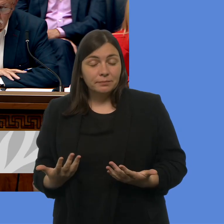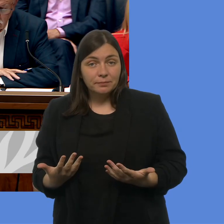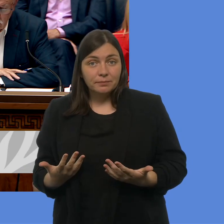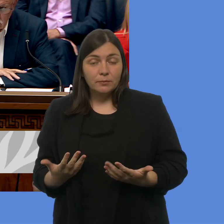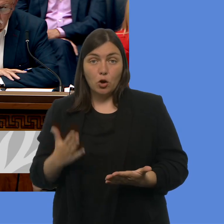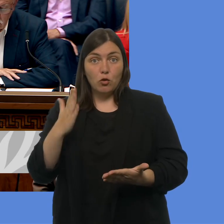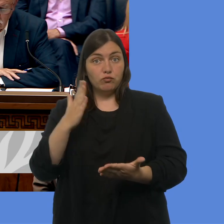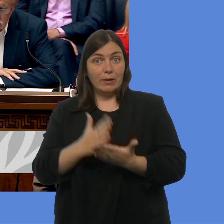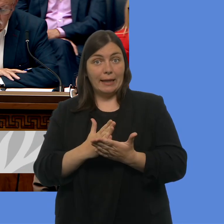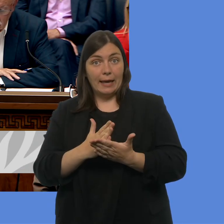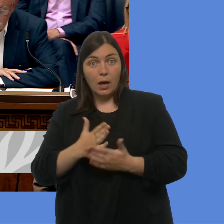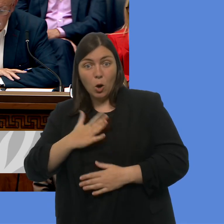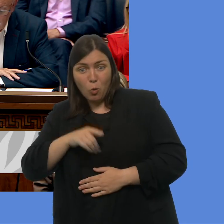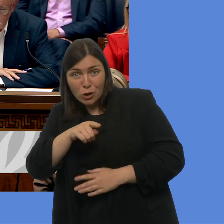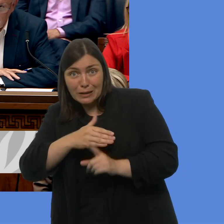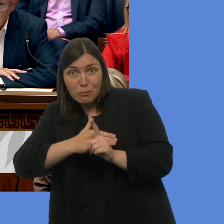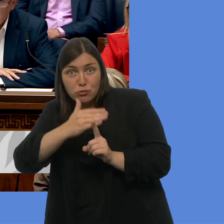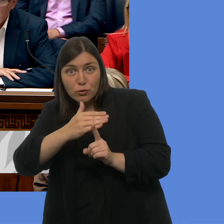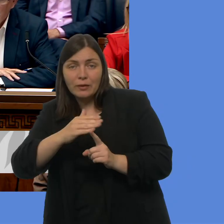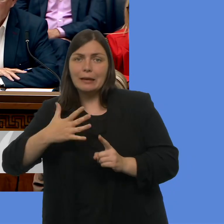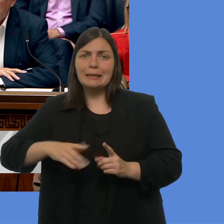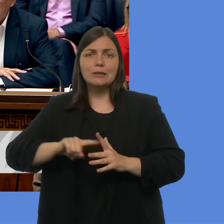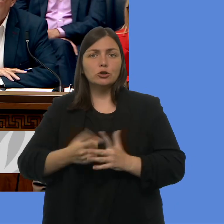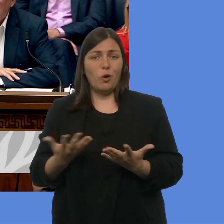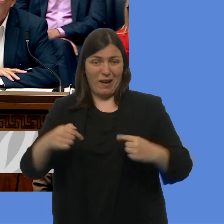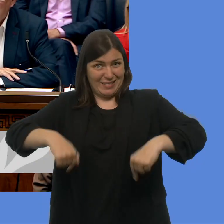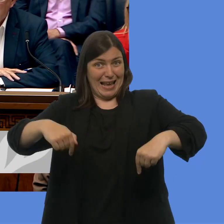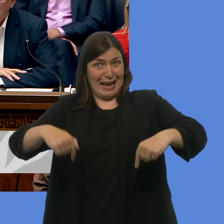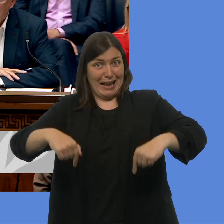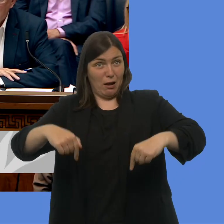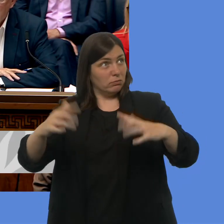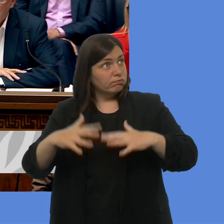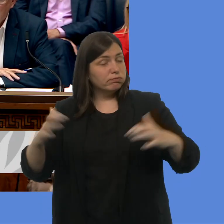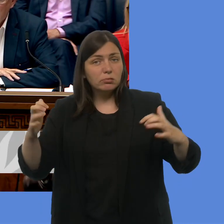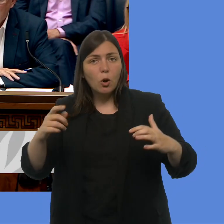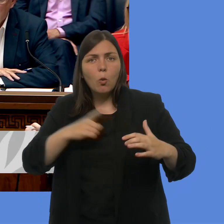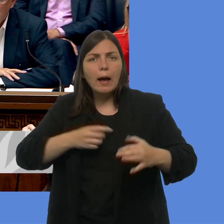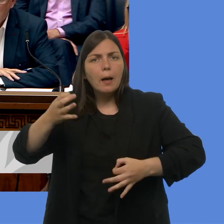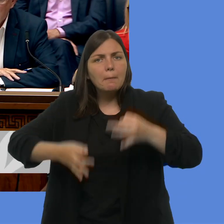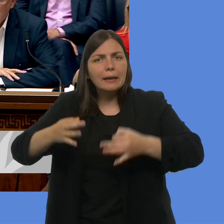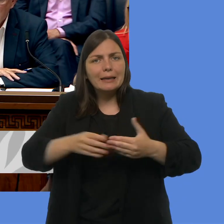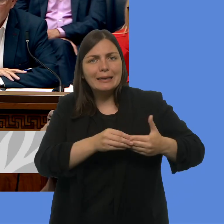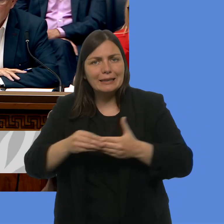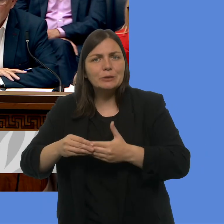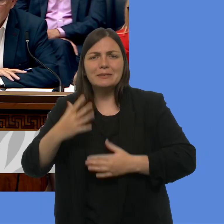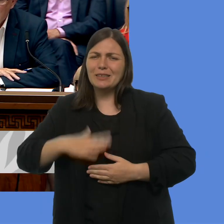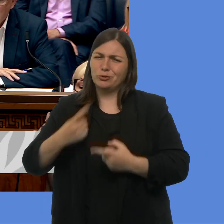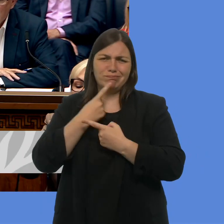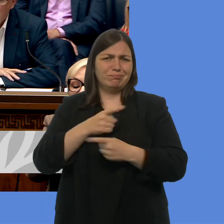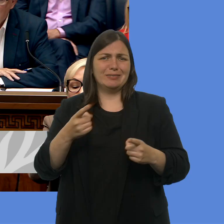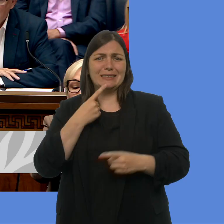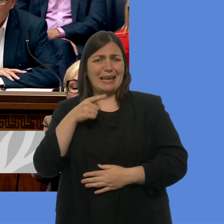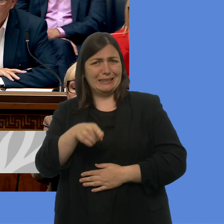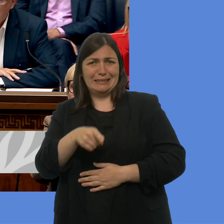in this chamber, and it does command political leadership. We need to be honest and say that the lack of regulation of bonfires just doesn't work. As